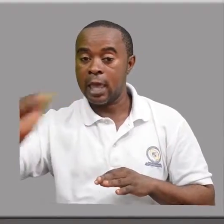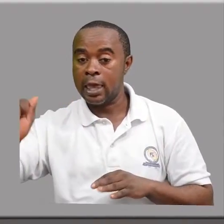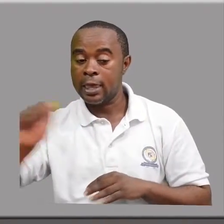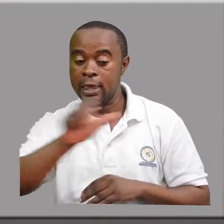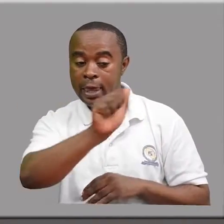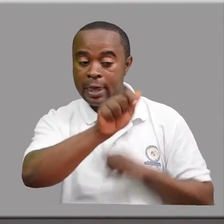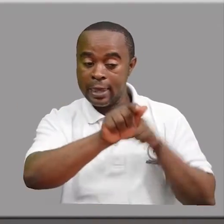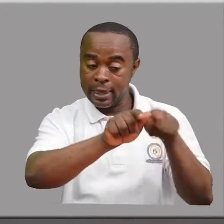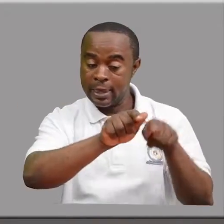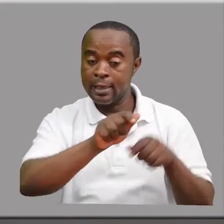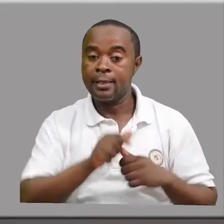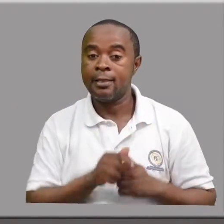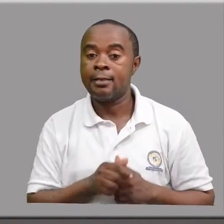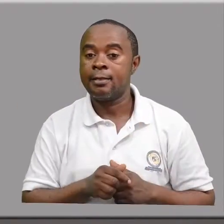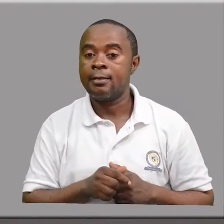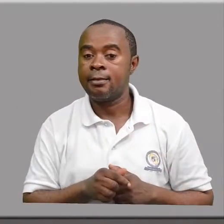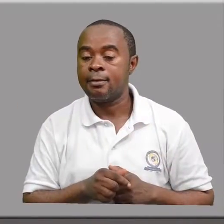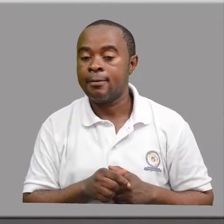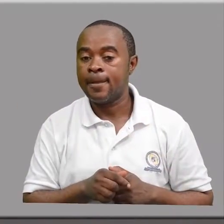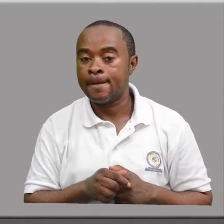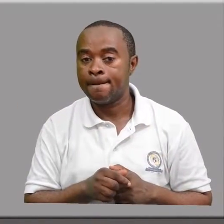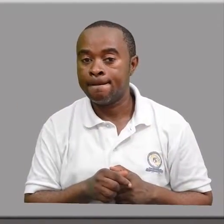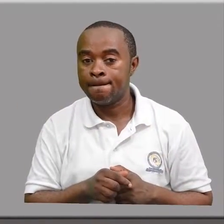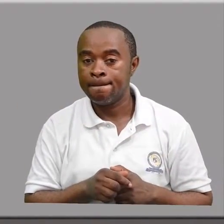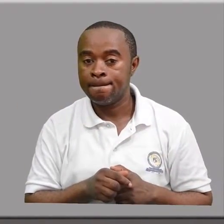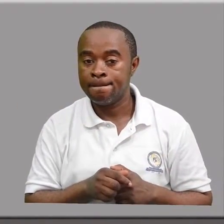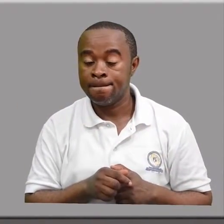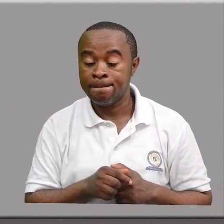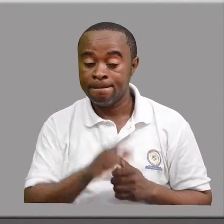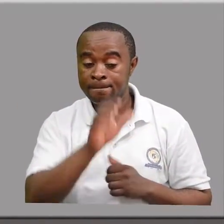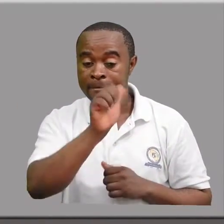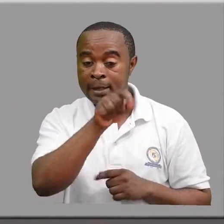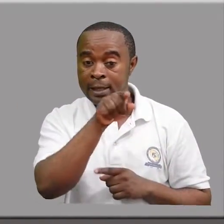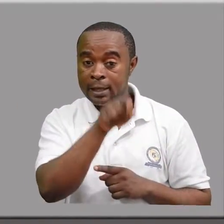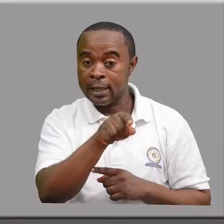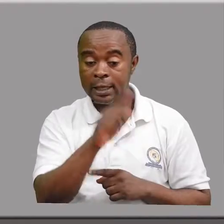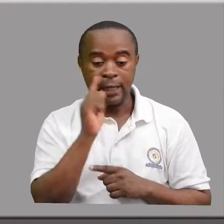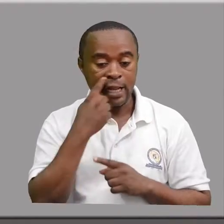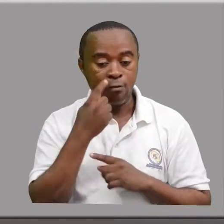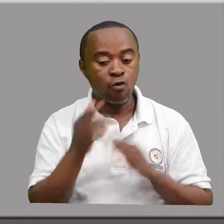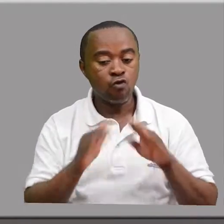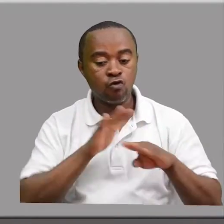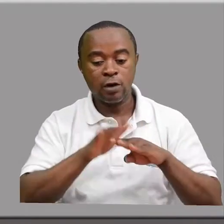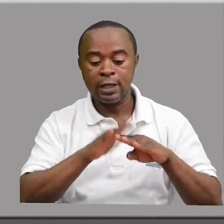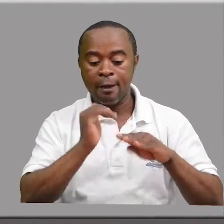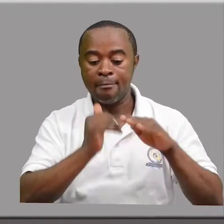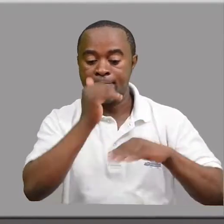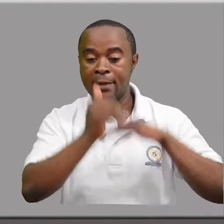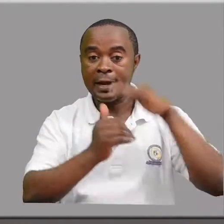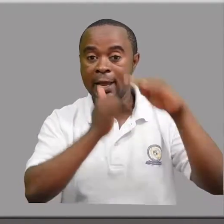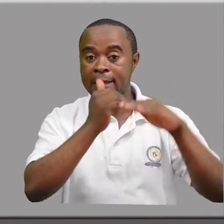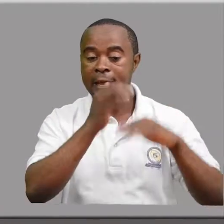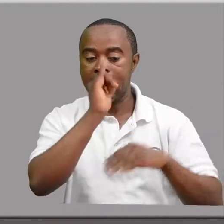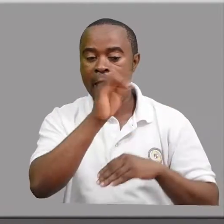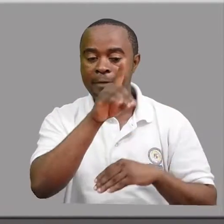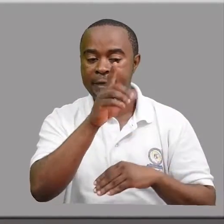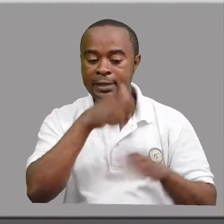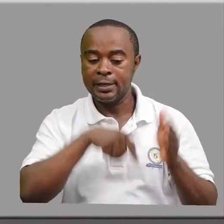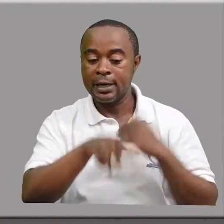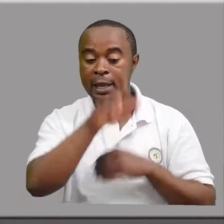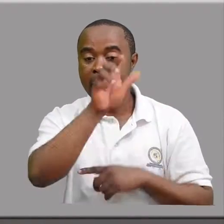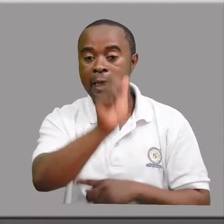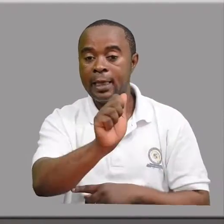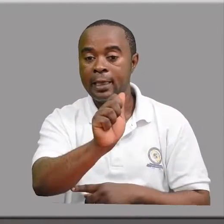also before starting, we have to define the class of this IP